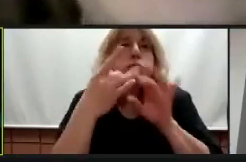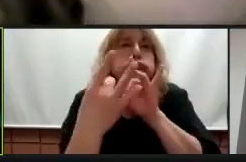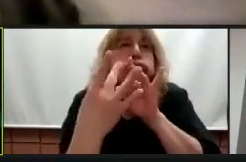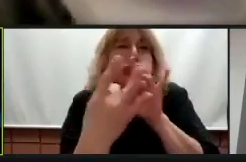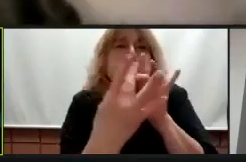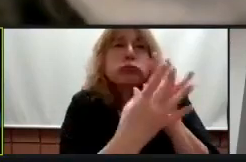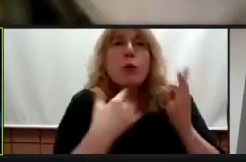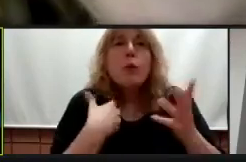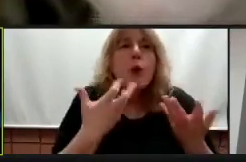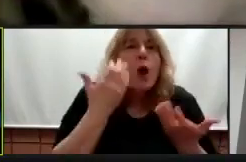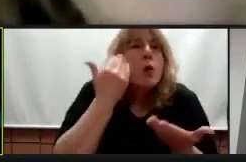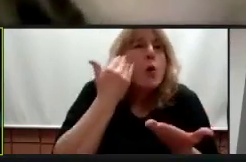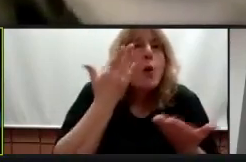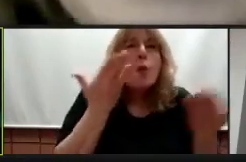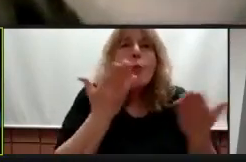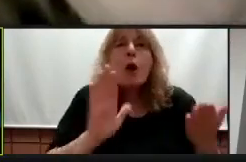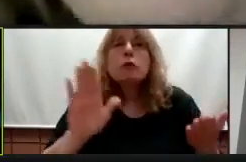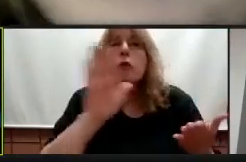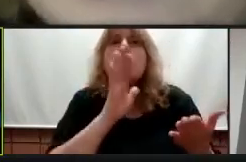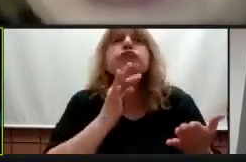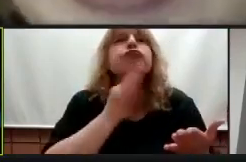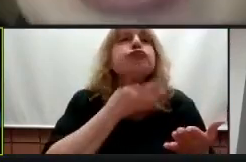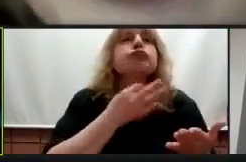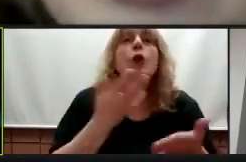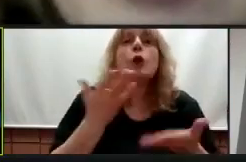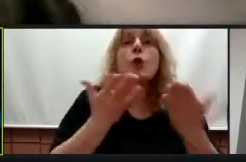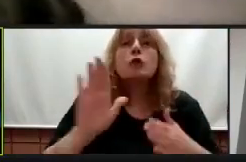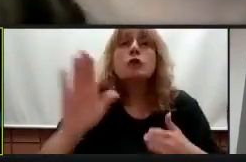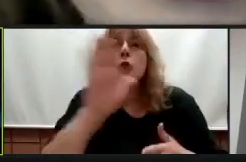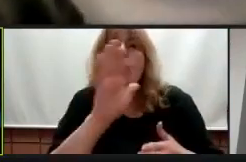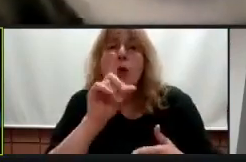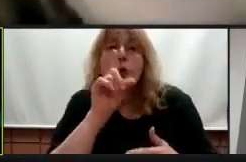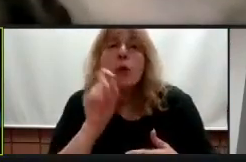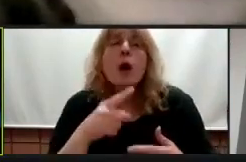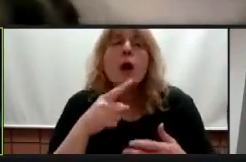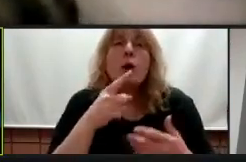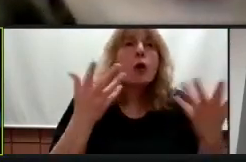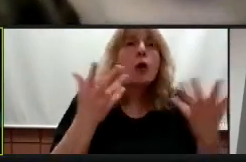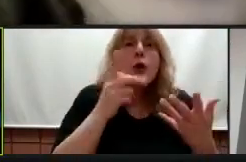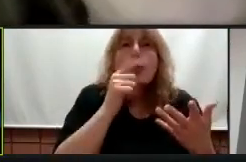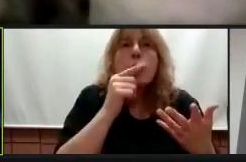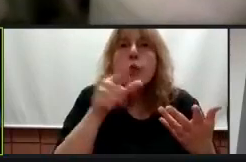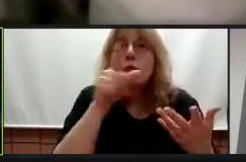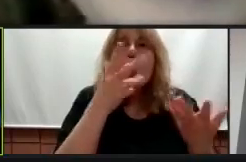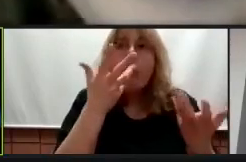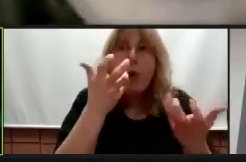you want to hear from. So a big thank you to all of our panelists,